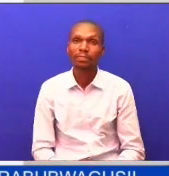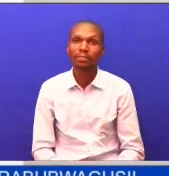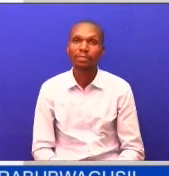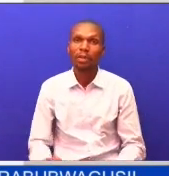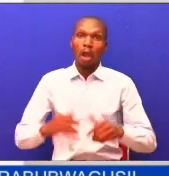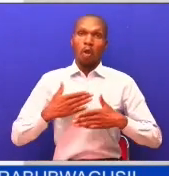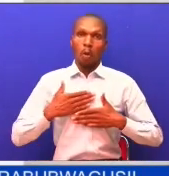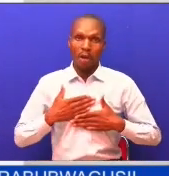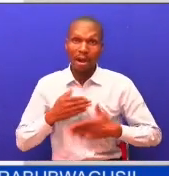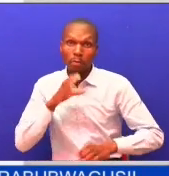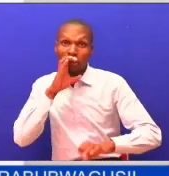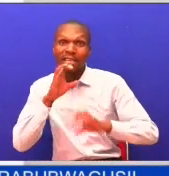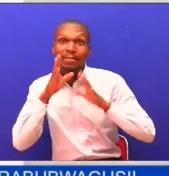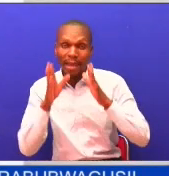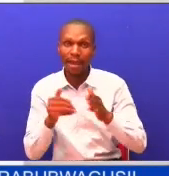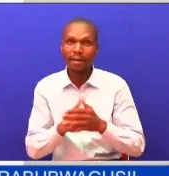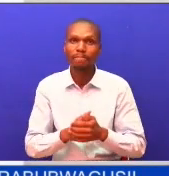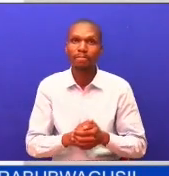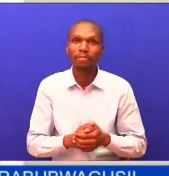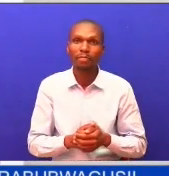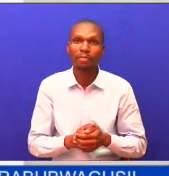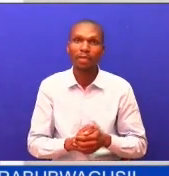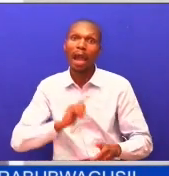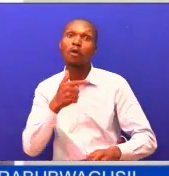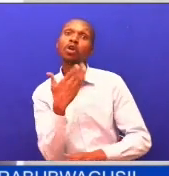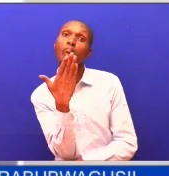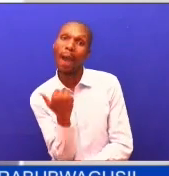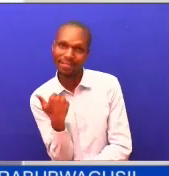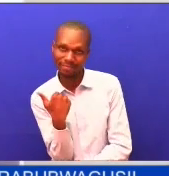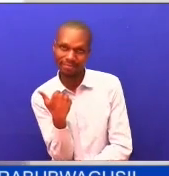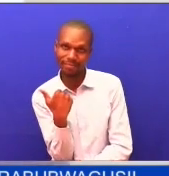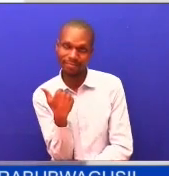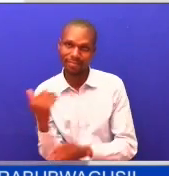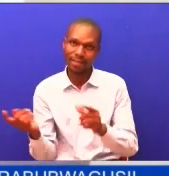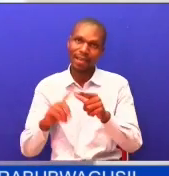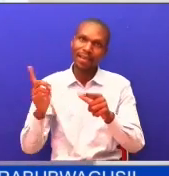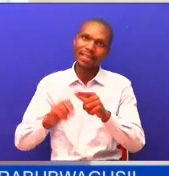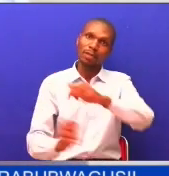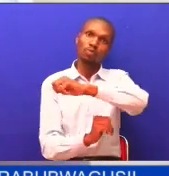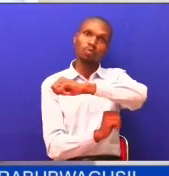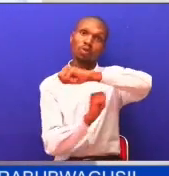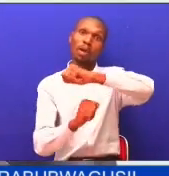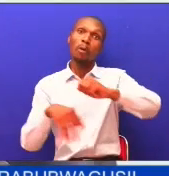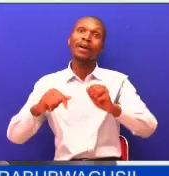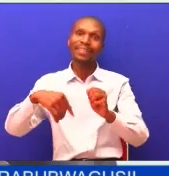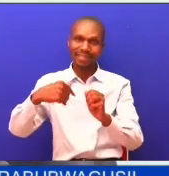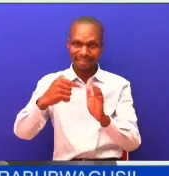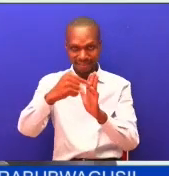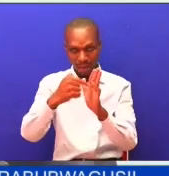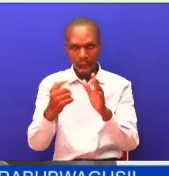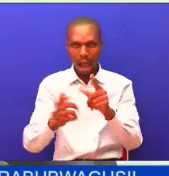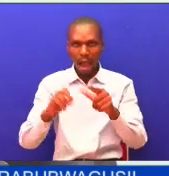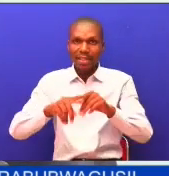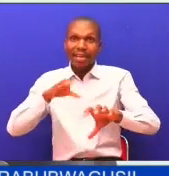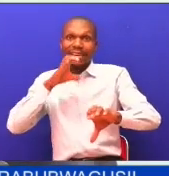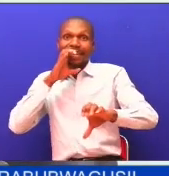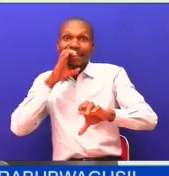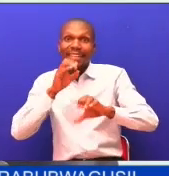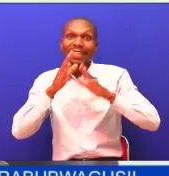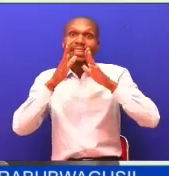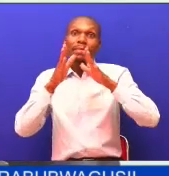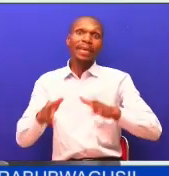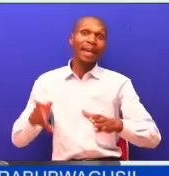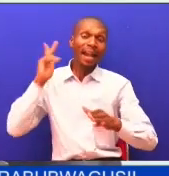Honorable Speaker, I want to second the motion. Speaker Philip Nyanumba